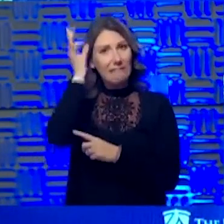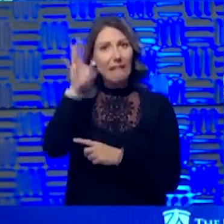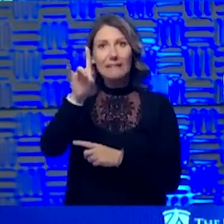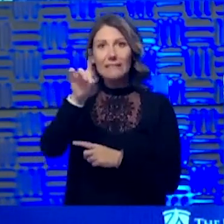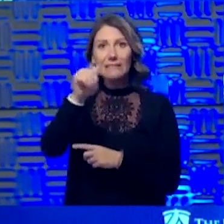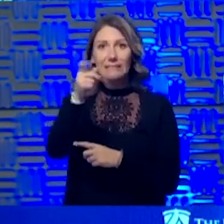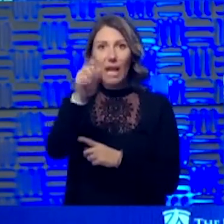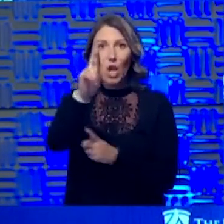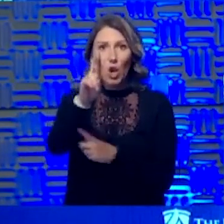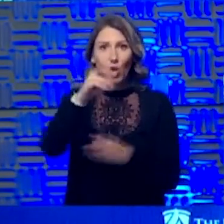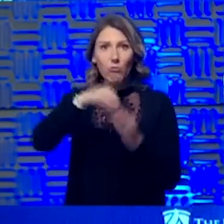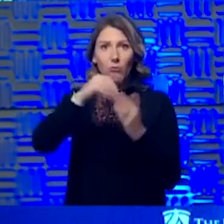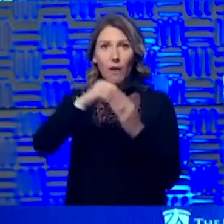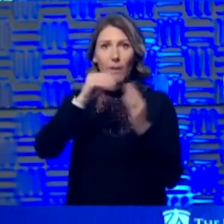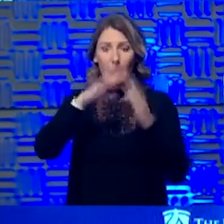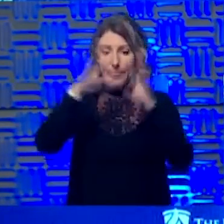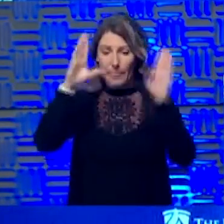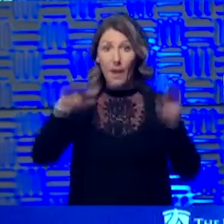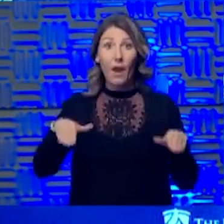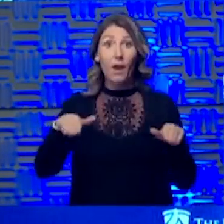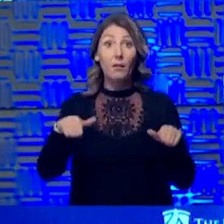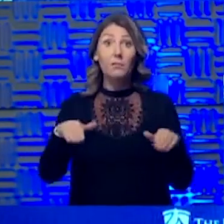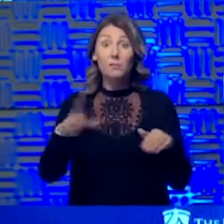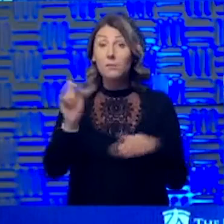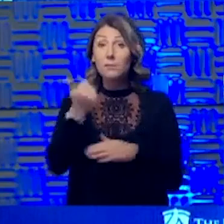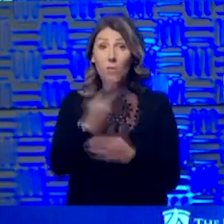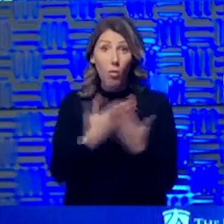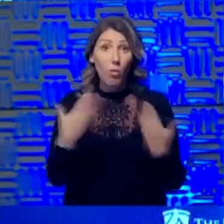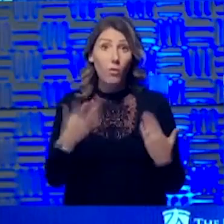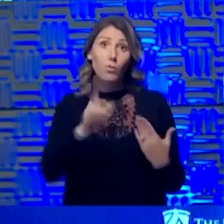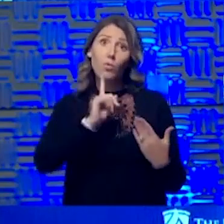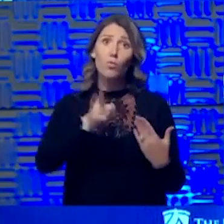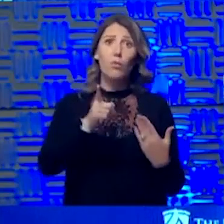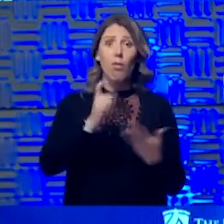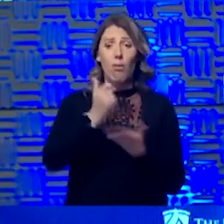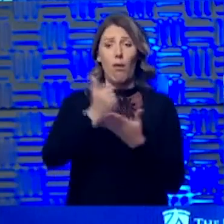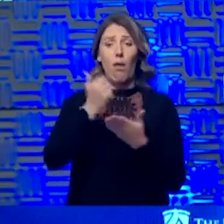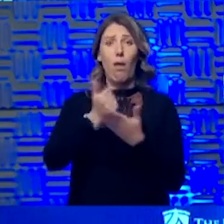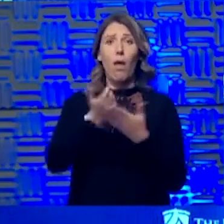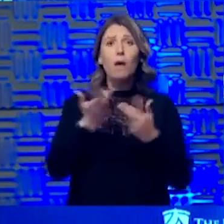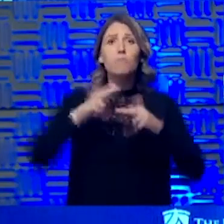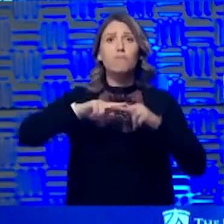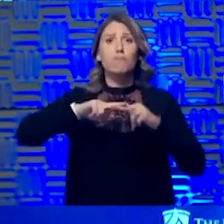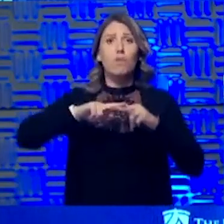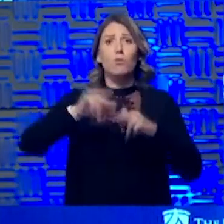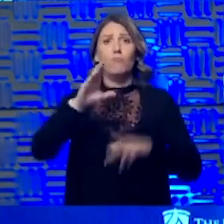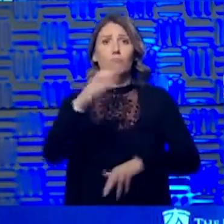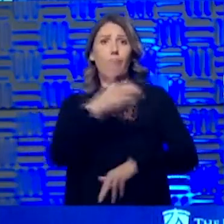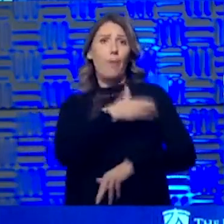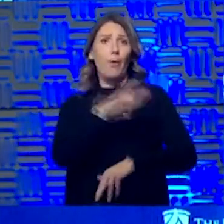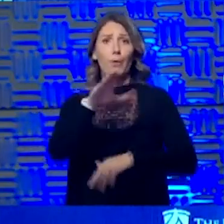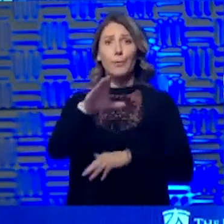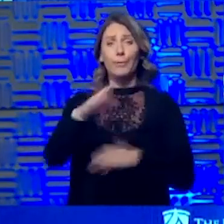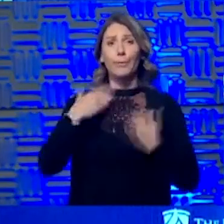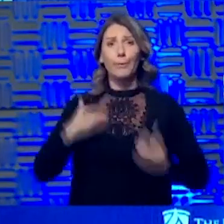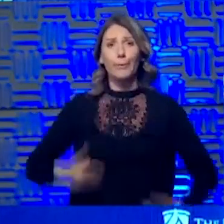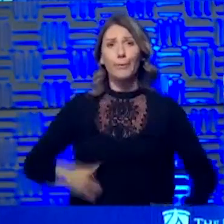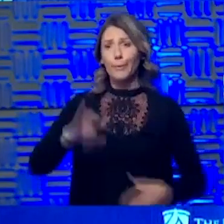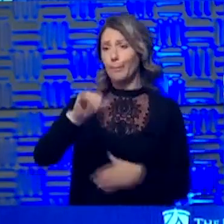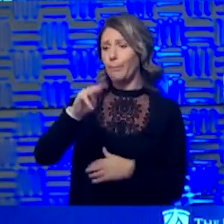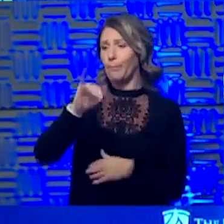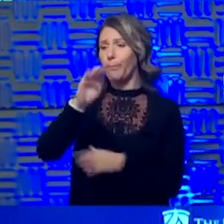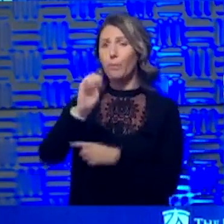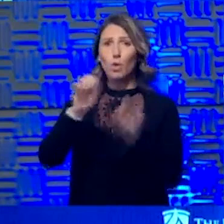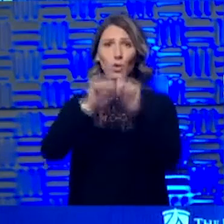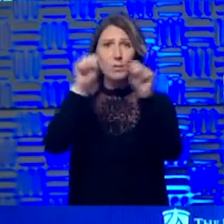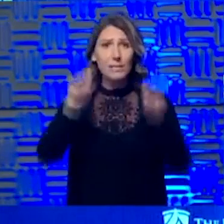it's actually that turns out to be another thing that really primes your immune system and gets you ready. There's a lot of data out there about whether or not having pets